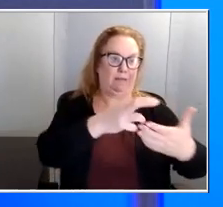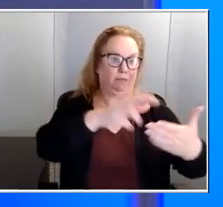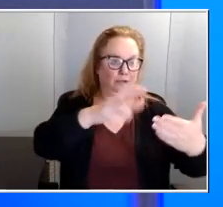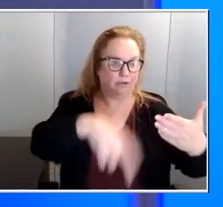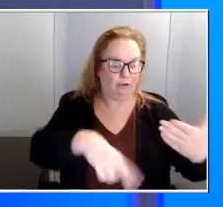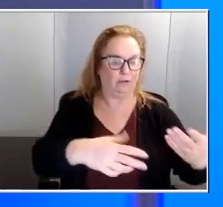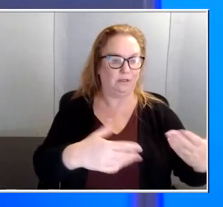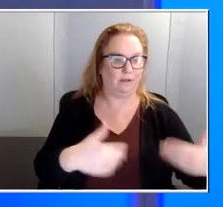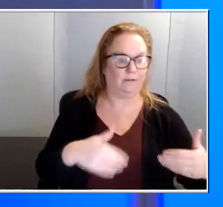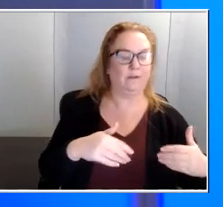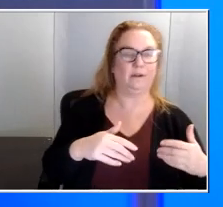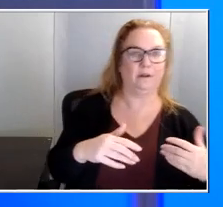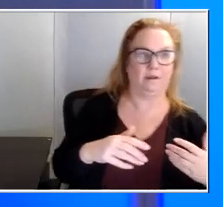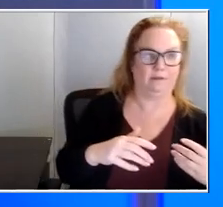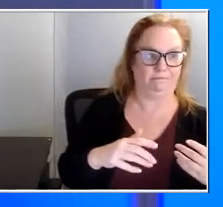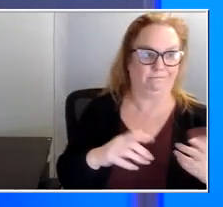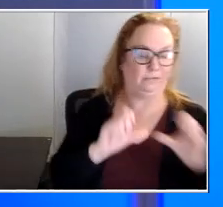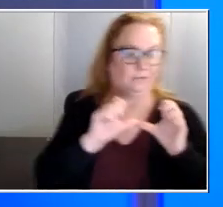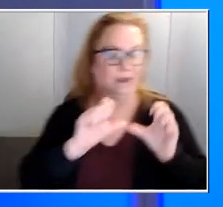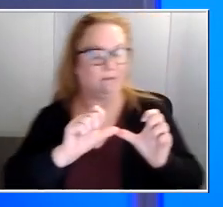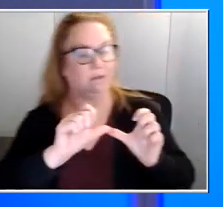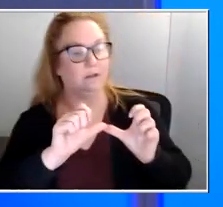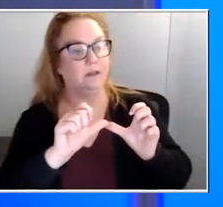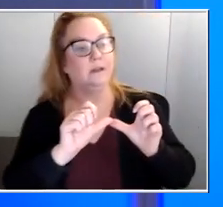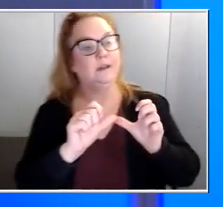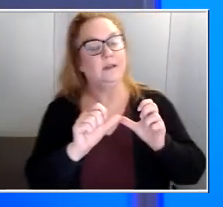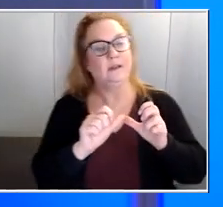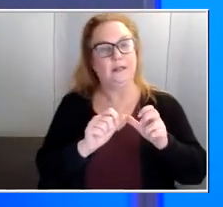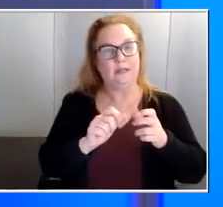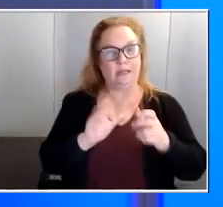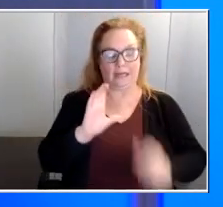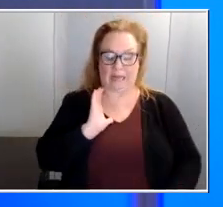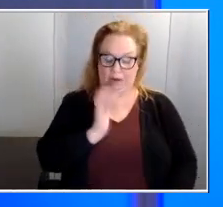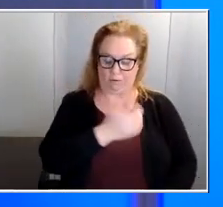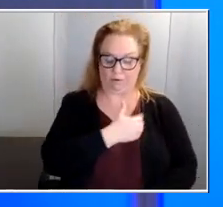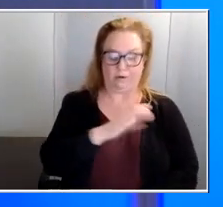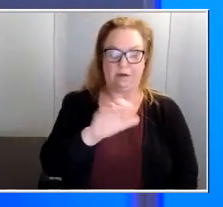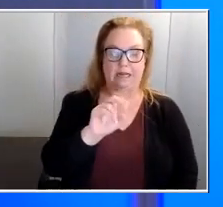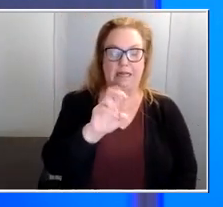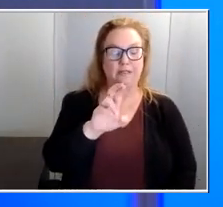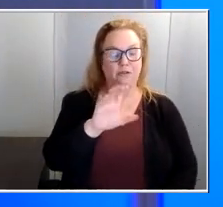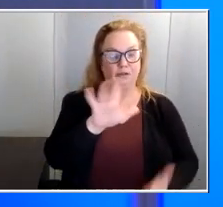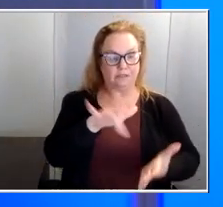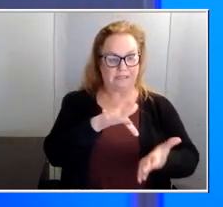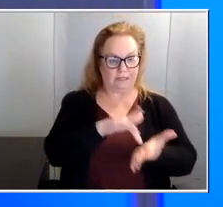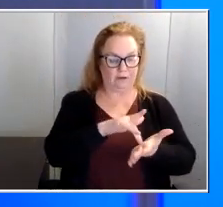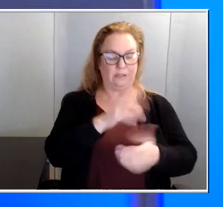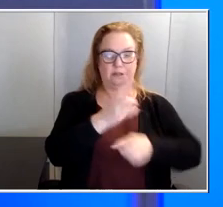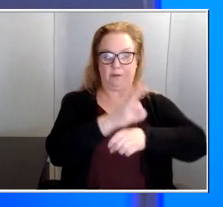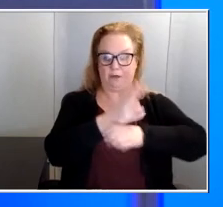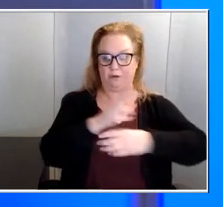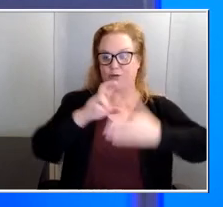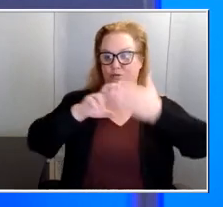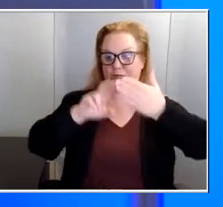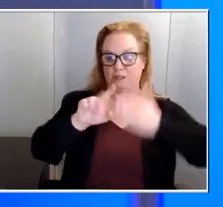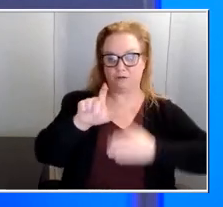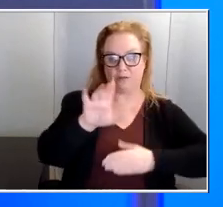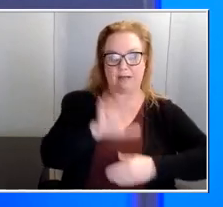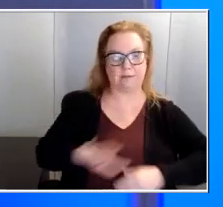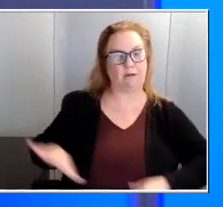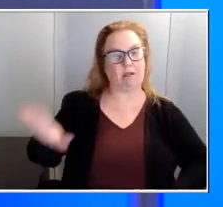these constructs are being optimized in our center, in our cancer center, research in laboratories across our